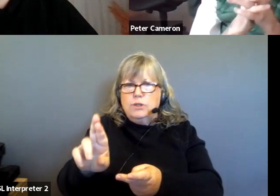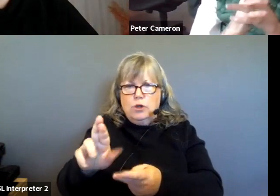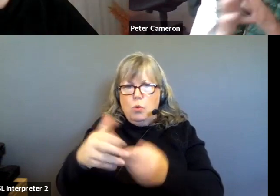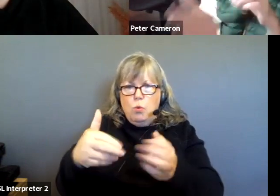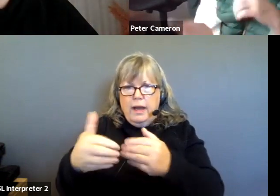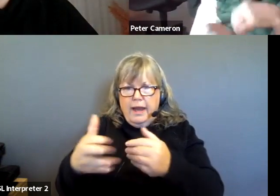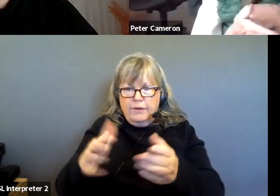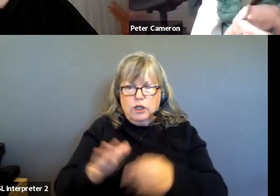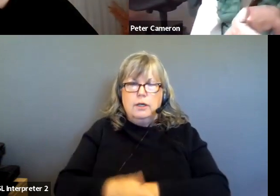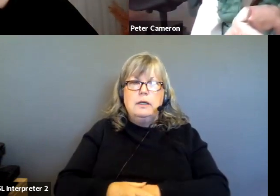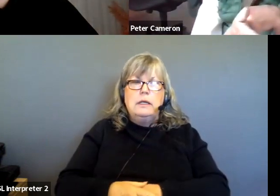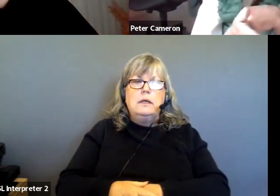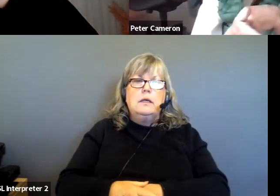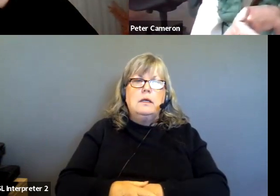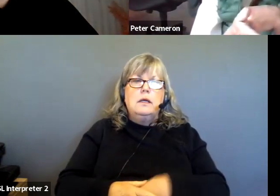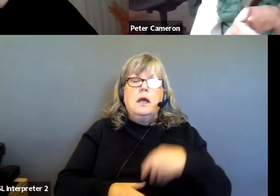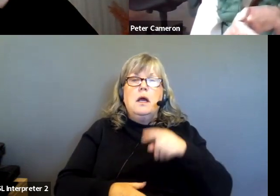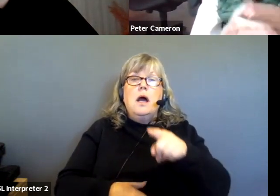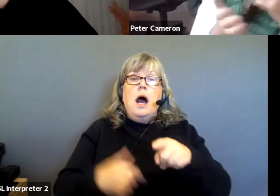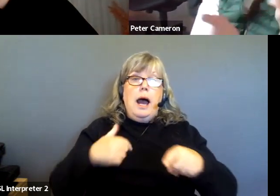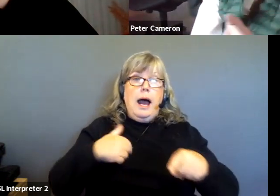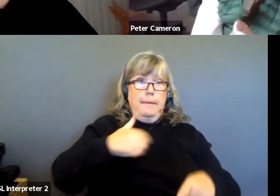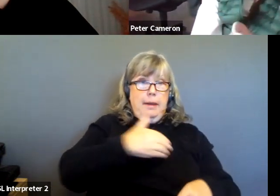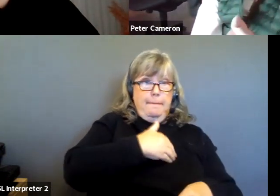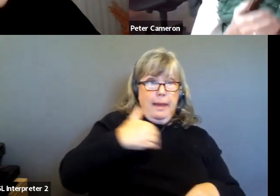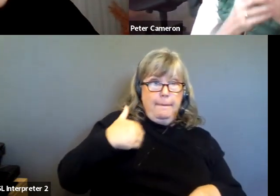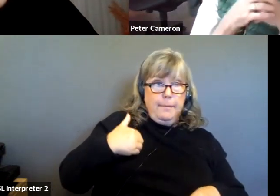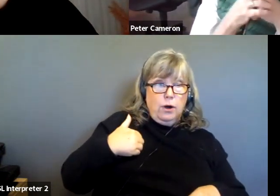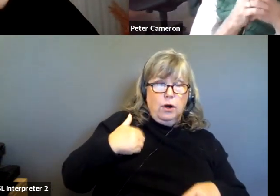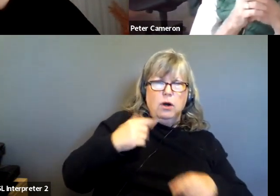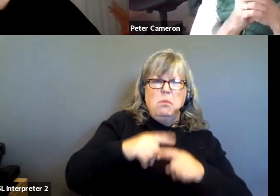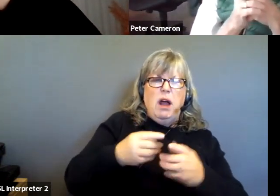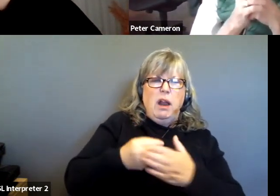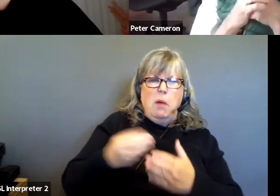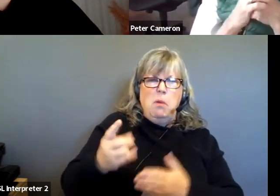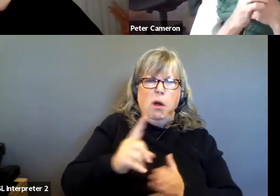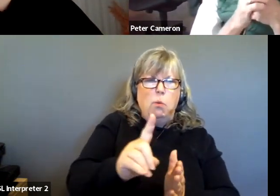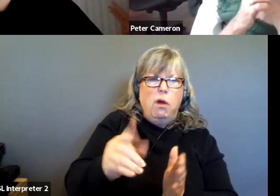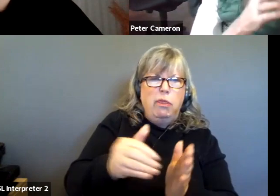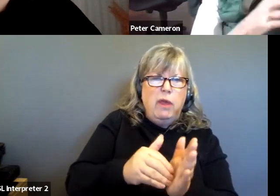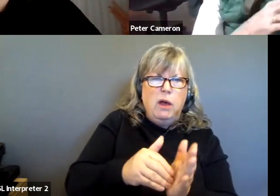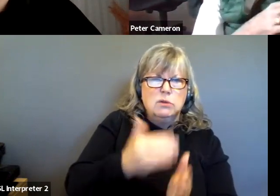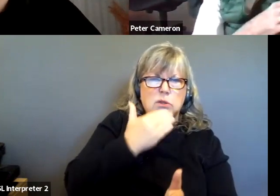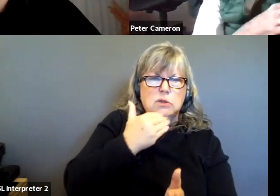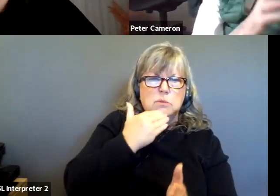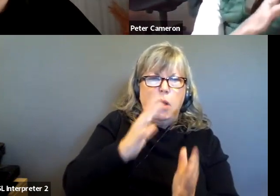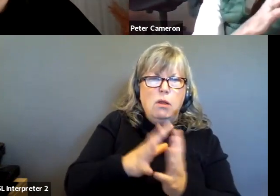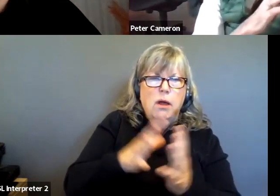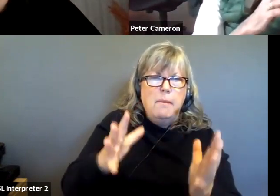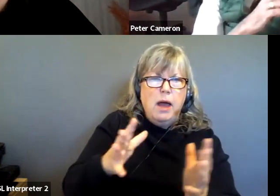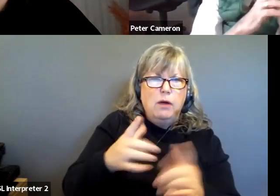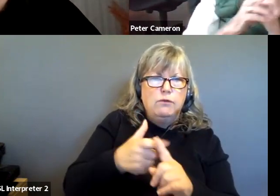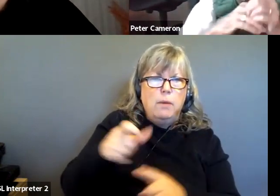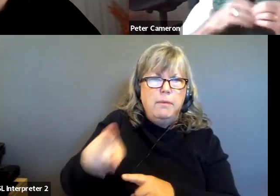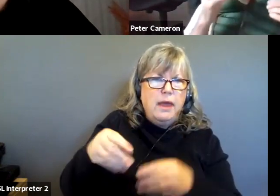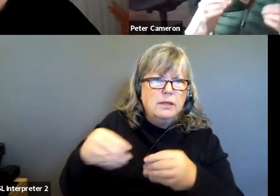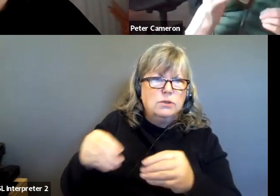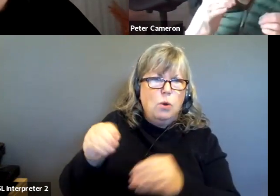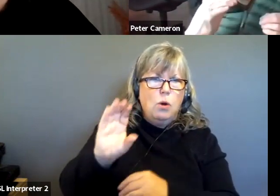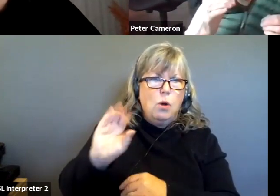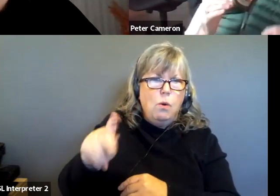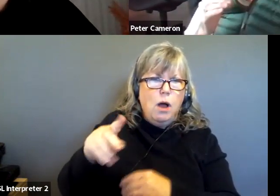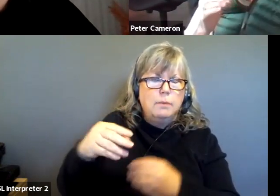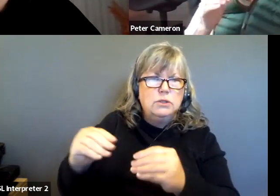I was a member, but I only purchased a small amount of product from the store, say. At the